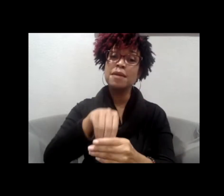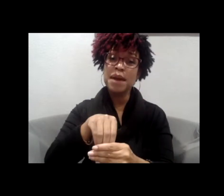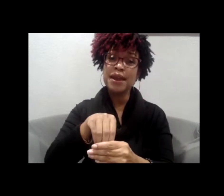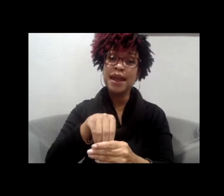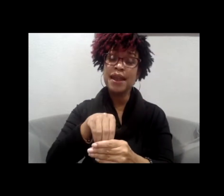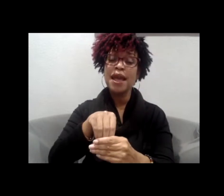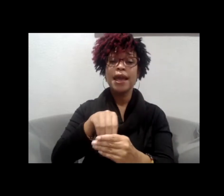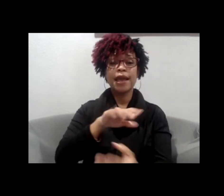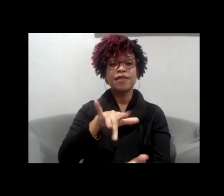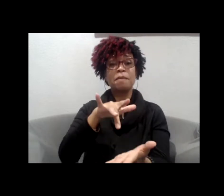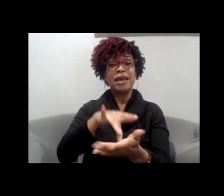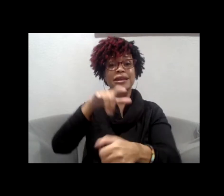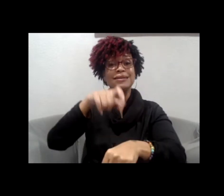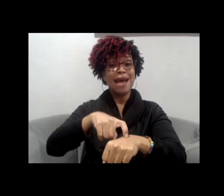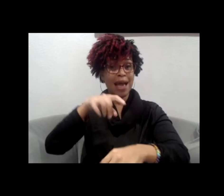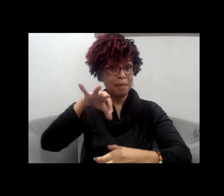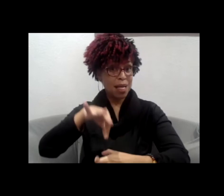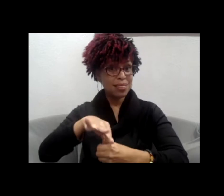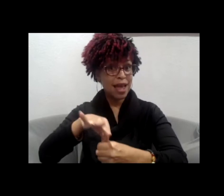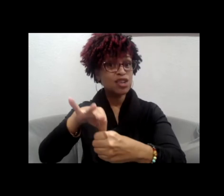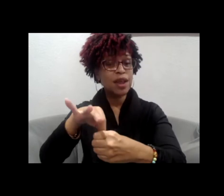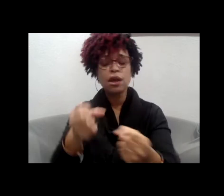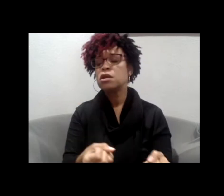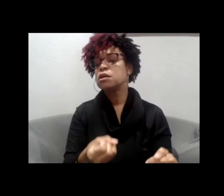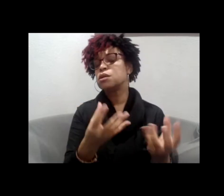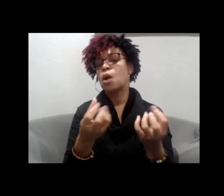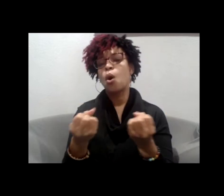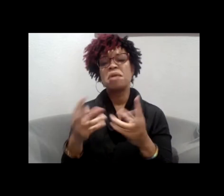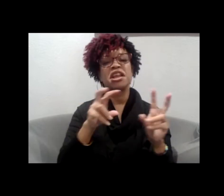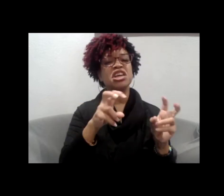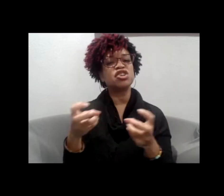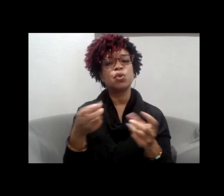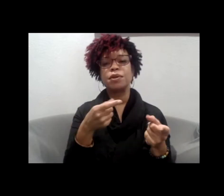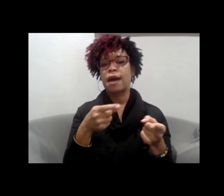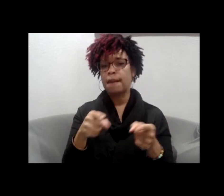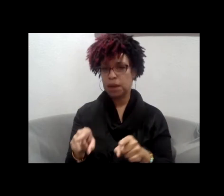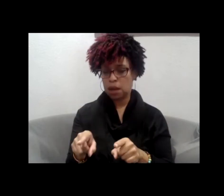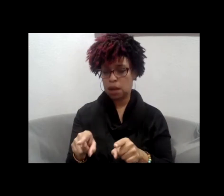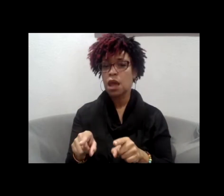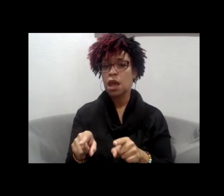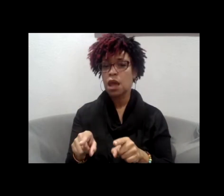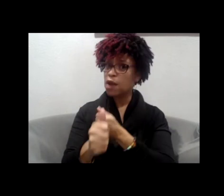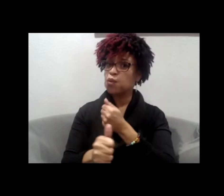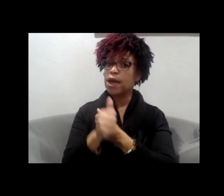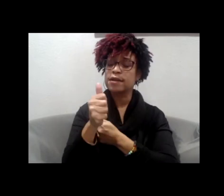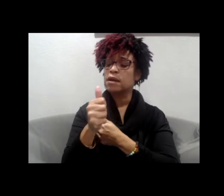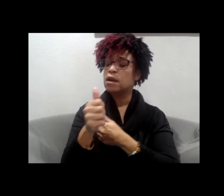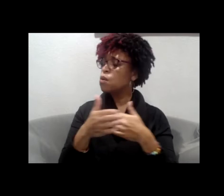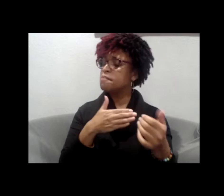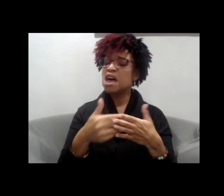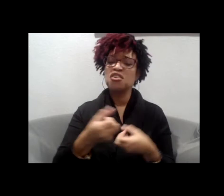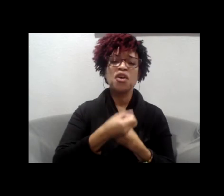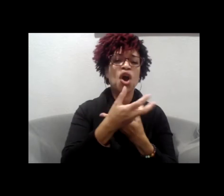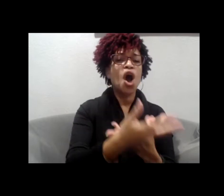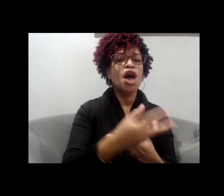midterm elections, because there are so many issues at stake. No matter what the cause or what the issue